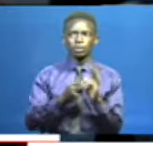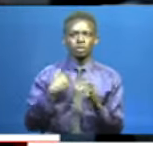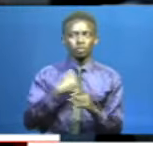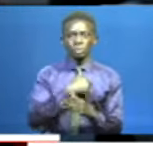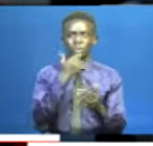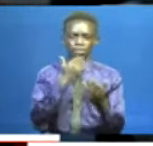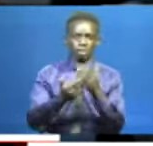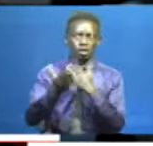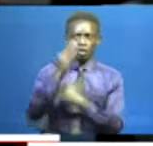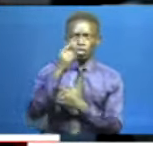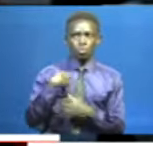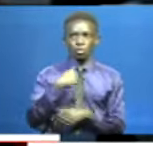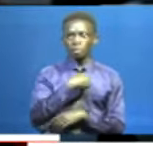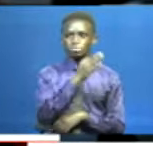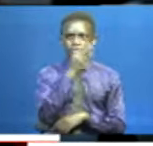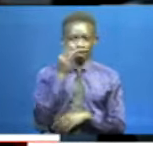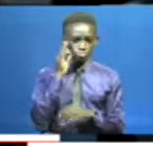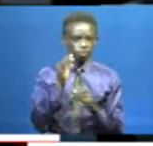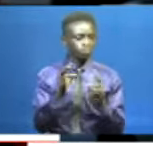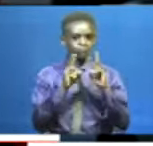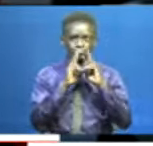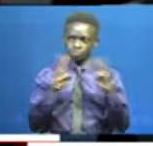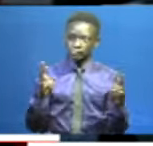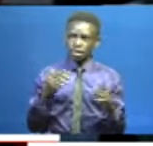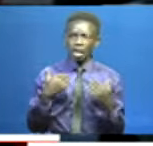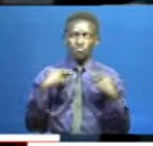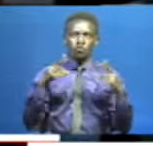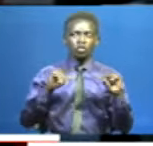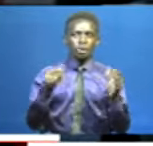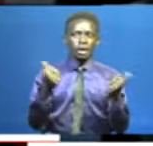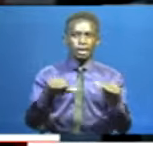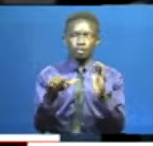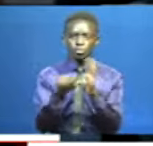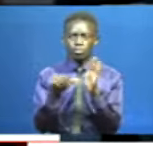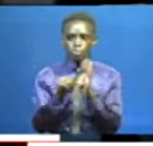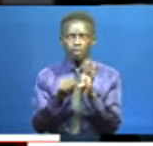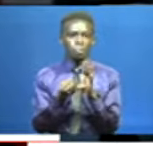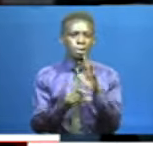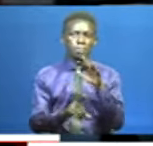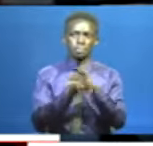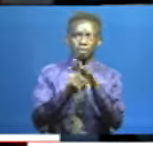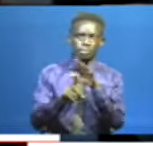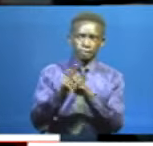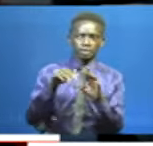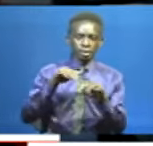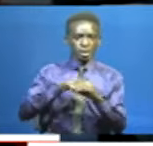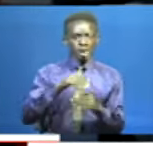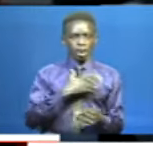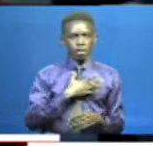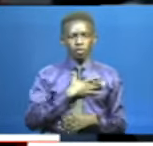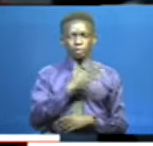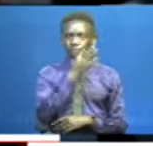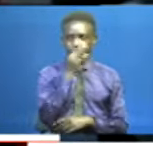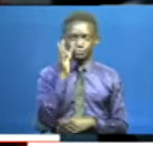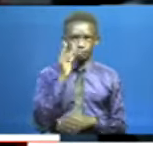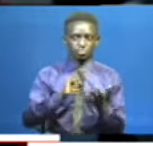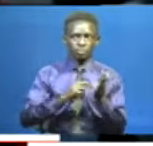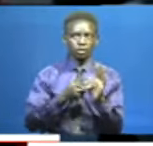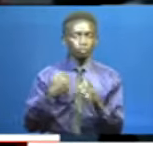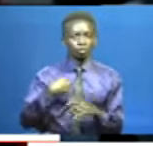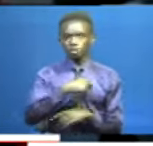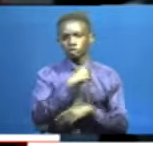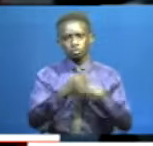hakuna patatizo ambayo yalitokea, ambayo yaliripotiwa popote pale katika funga zetu. Tunaendelea kumuomba Mwenyezi